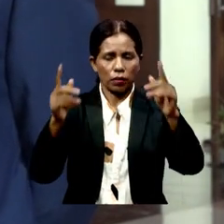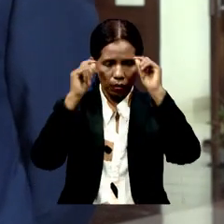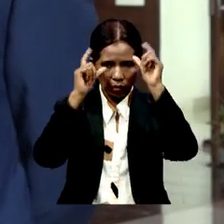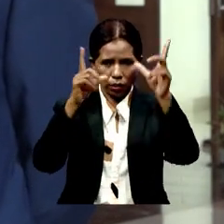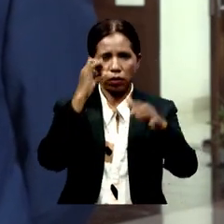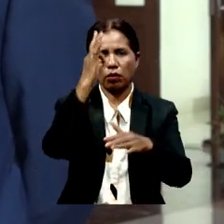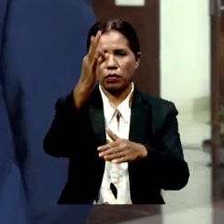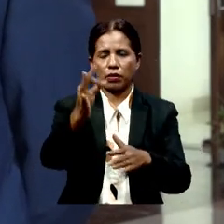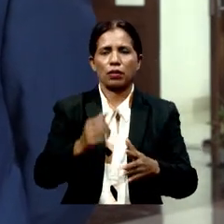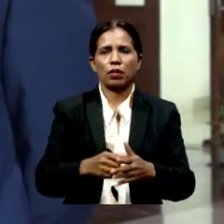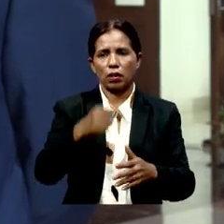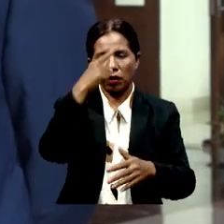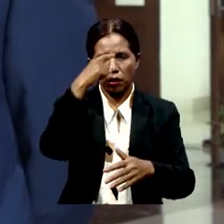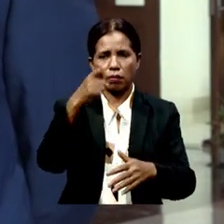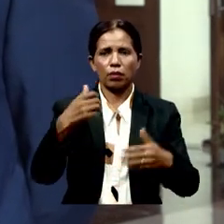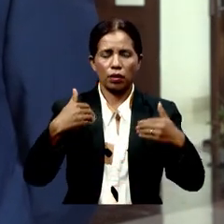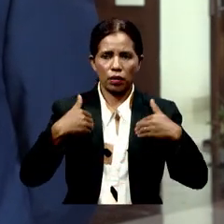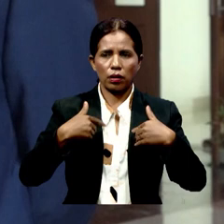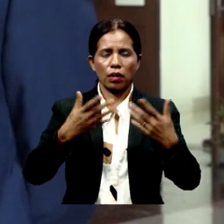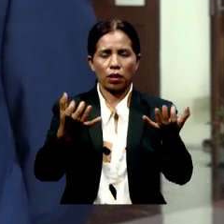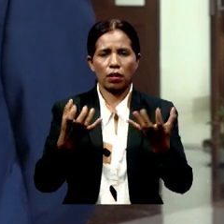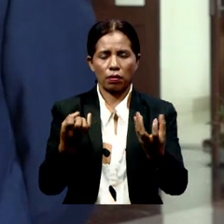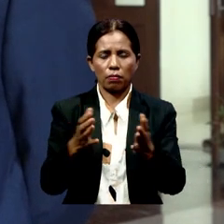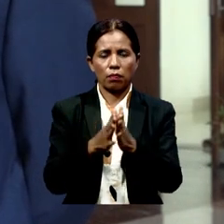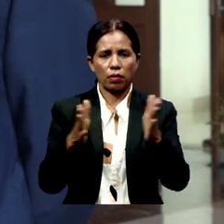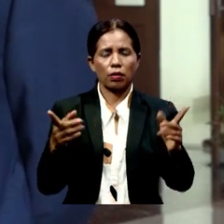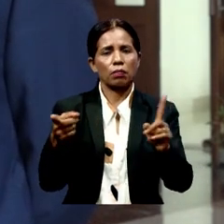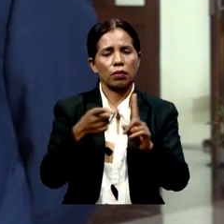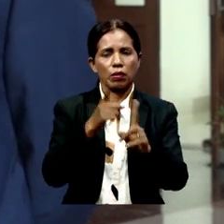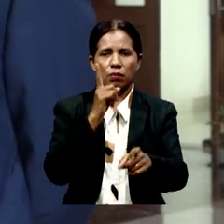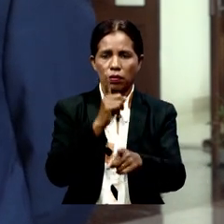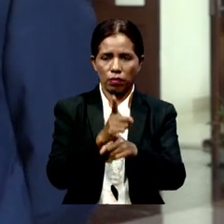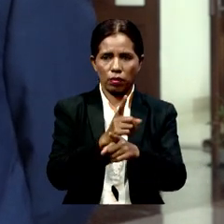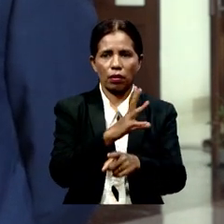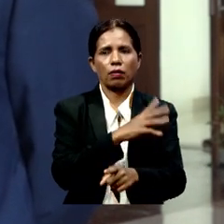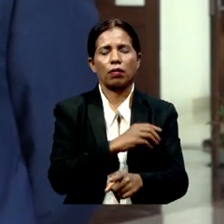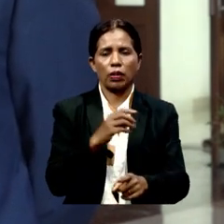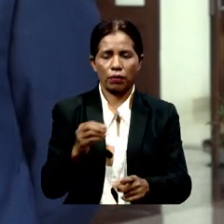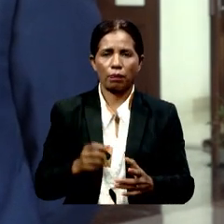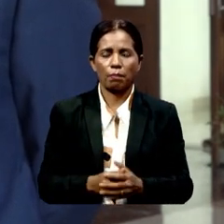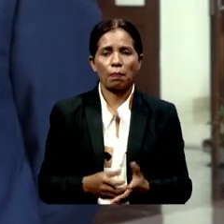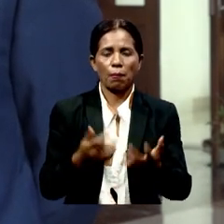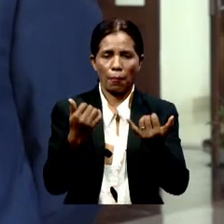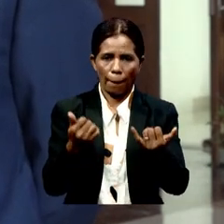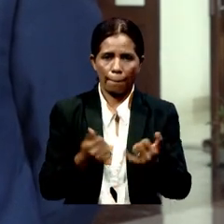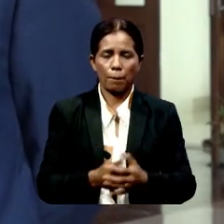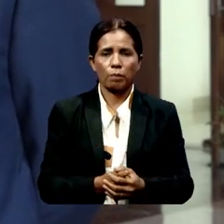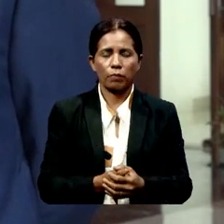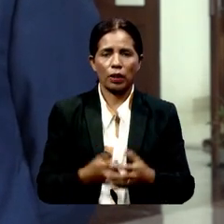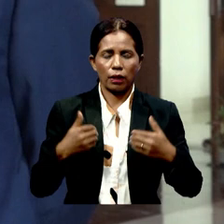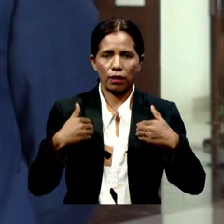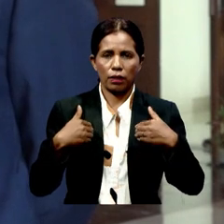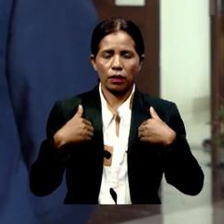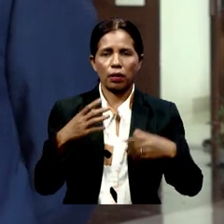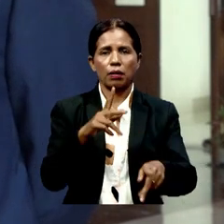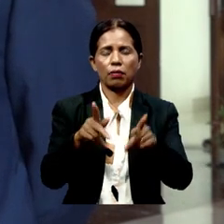futuro, tamba iha iniciativa lu bukira nebe positivo tebes, nomos agora da dauni te interesse husi investo,